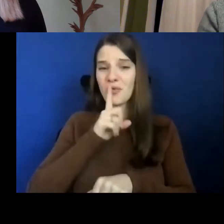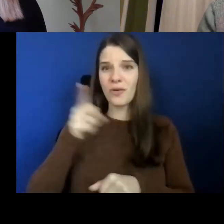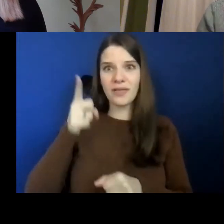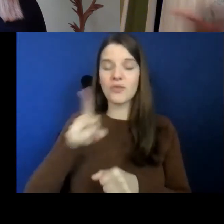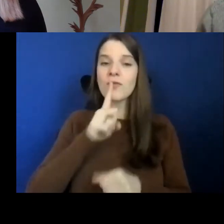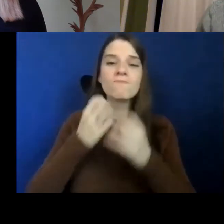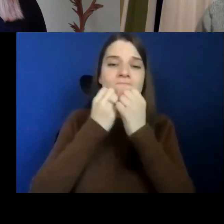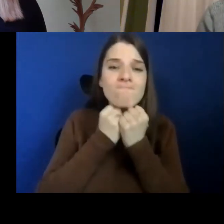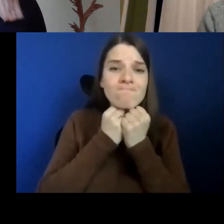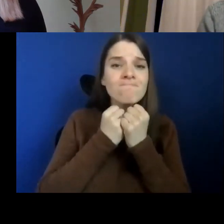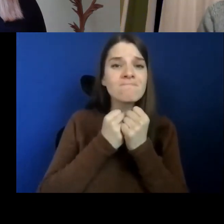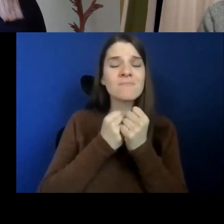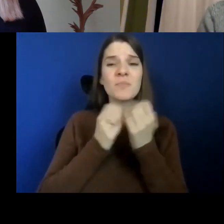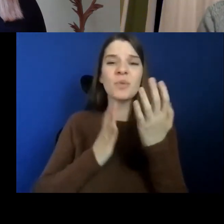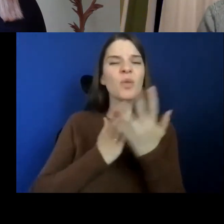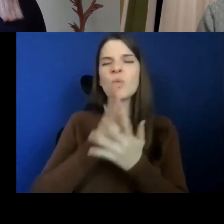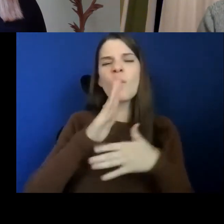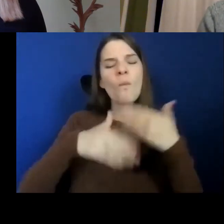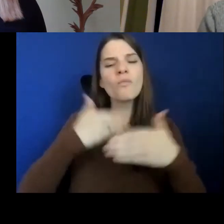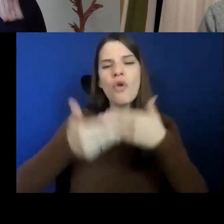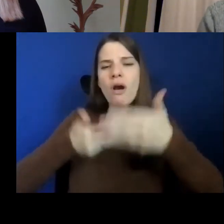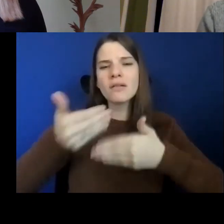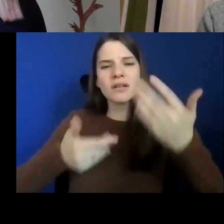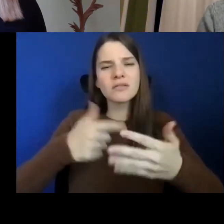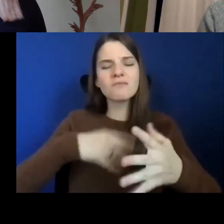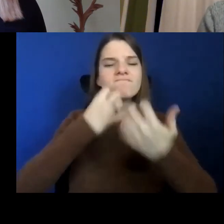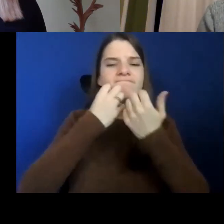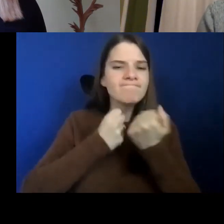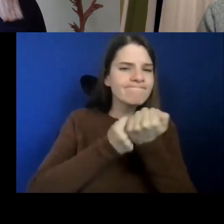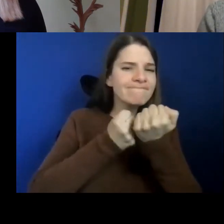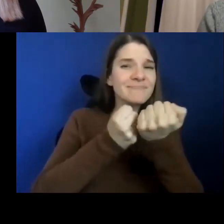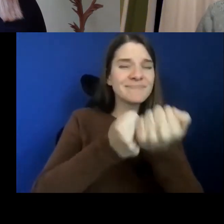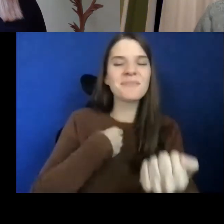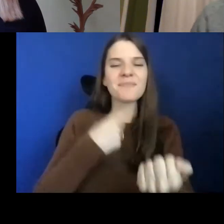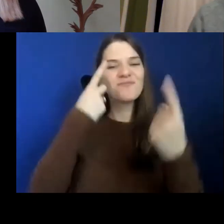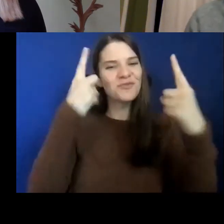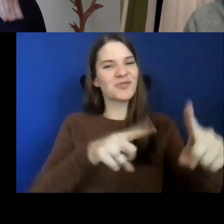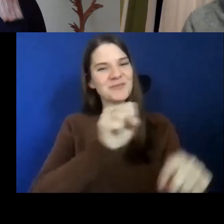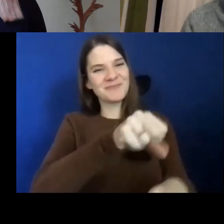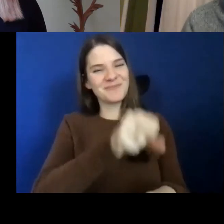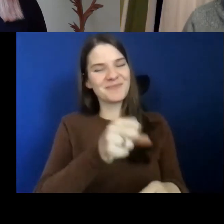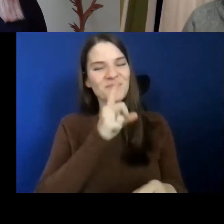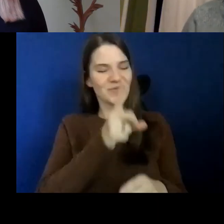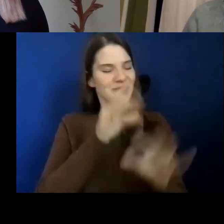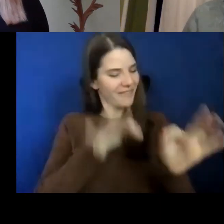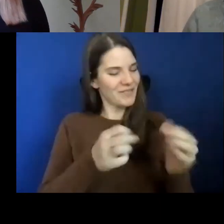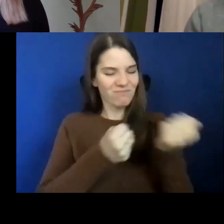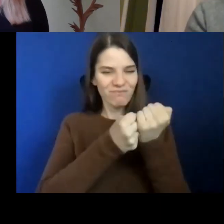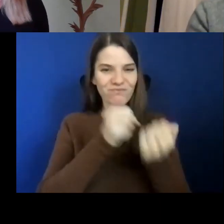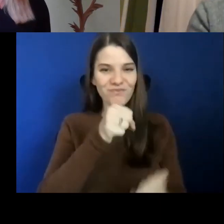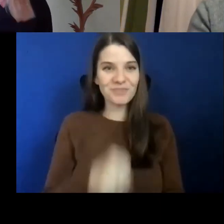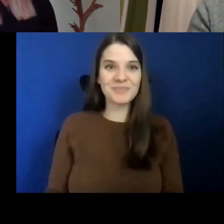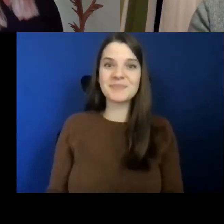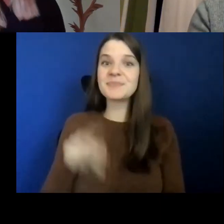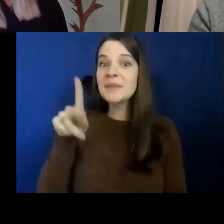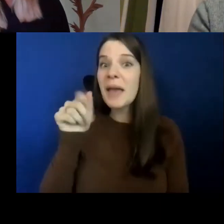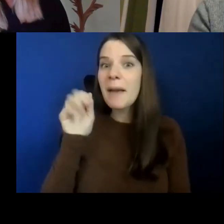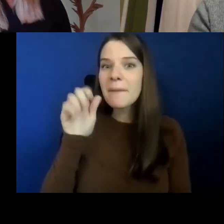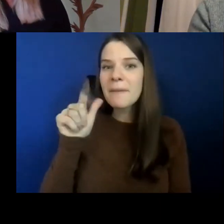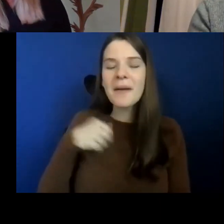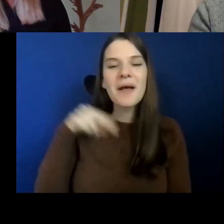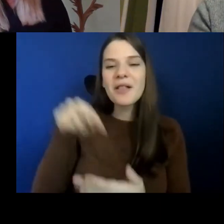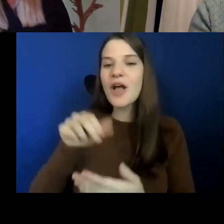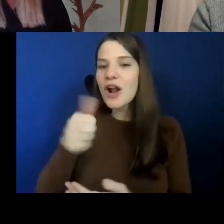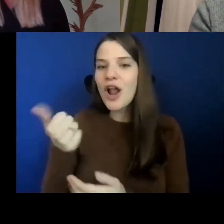care for people all the way through the process. And yeah, I have to just second what you said for sure. So Pamela, I just quickly looked at another one of